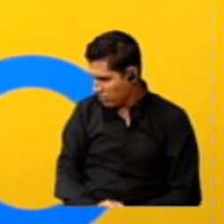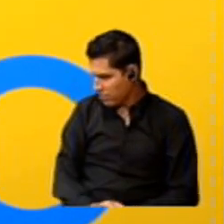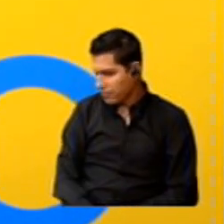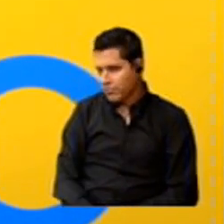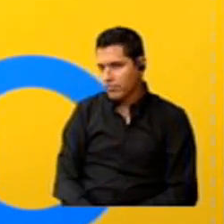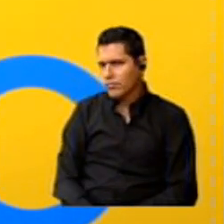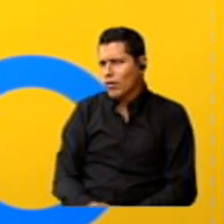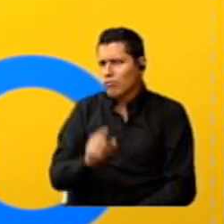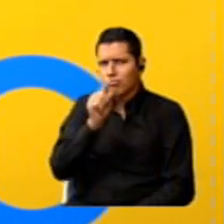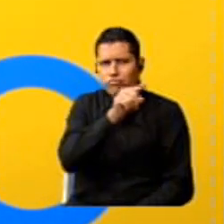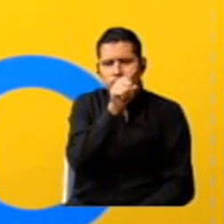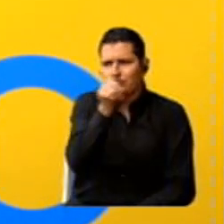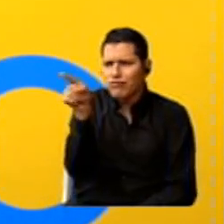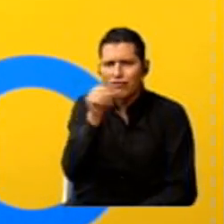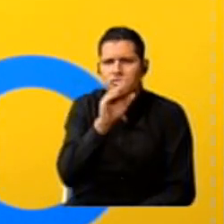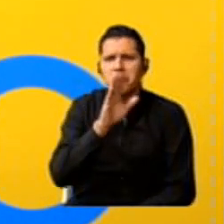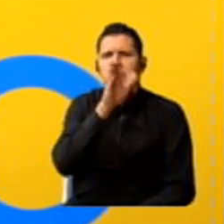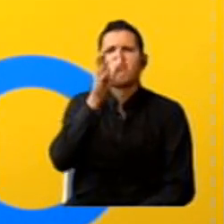Where are you going?